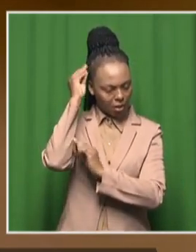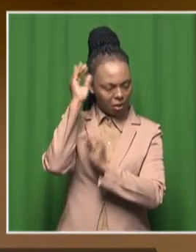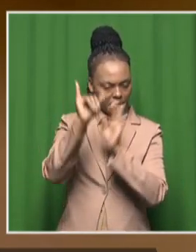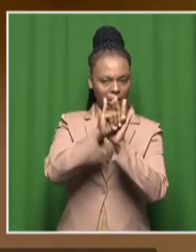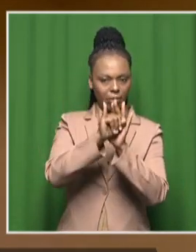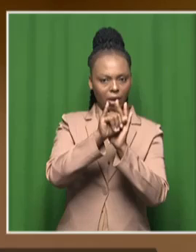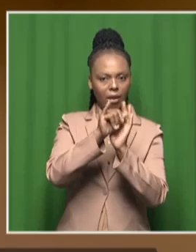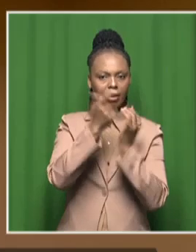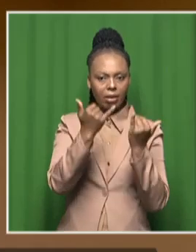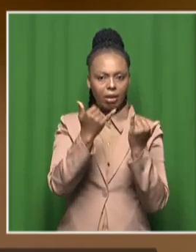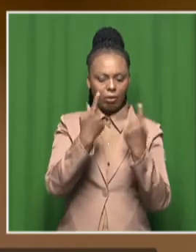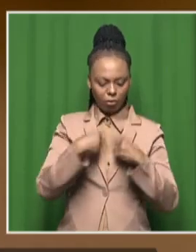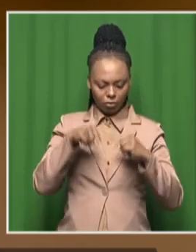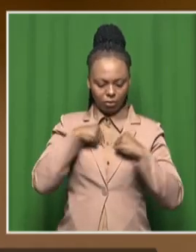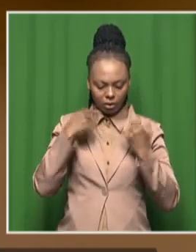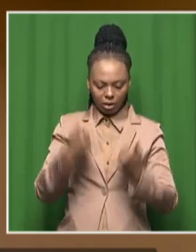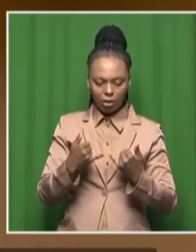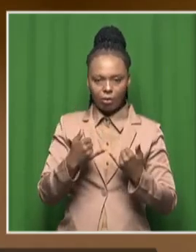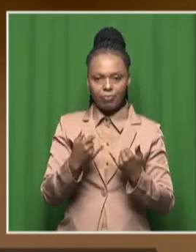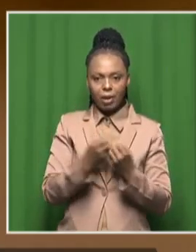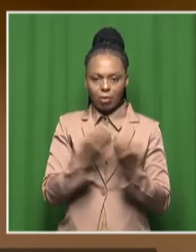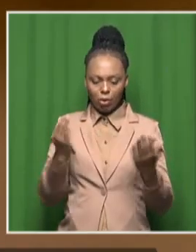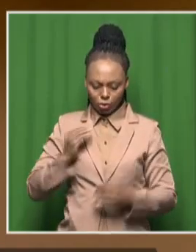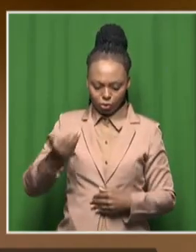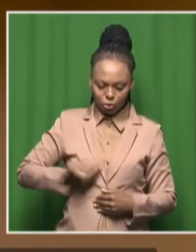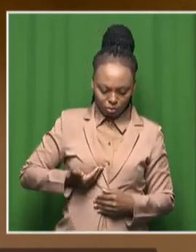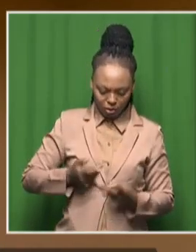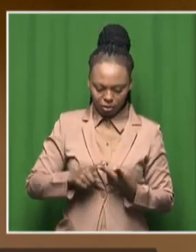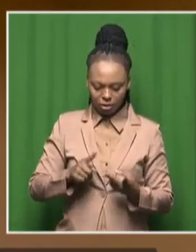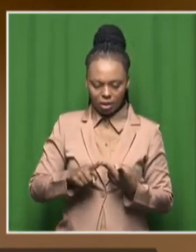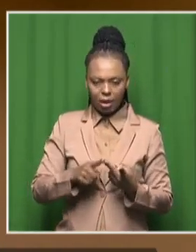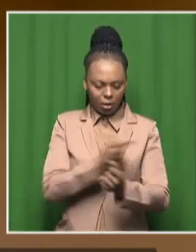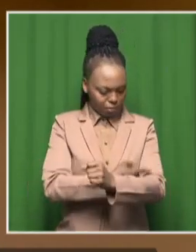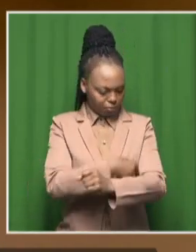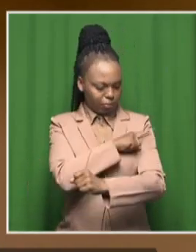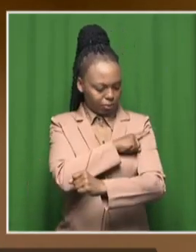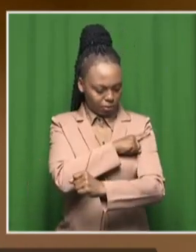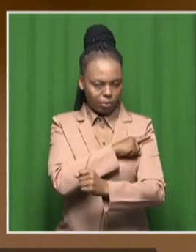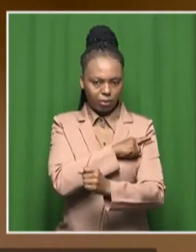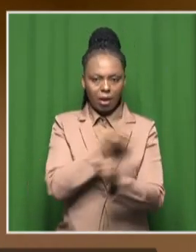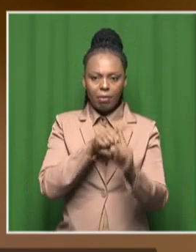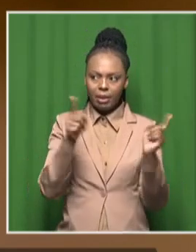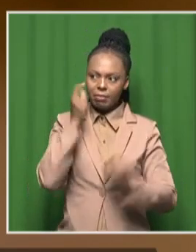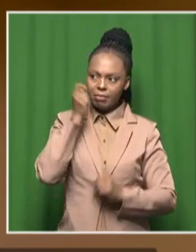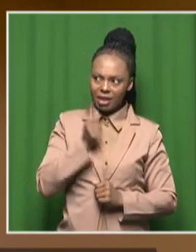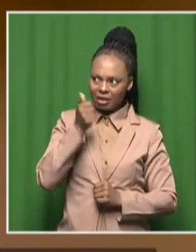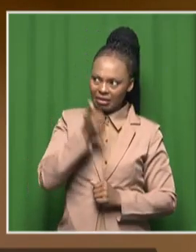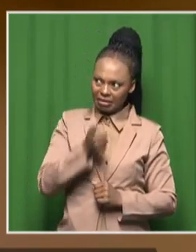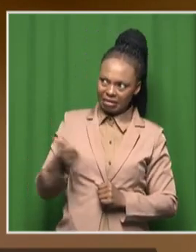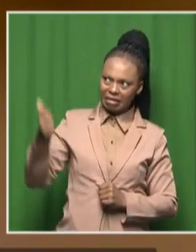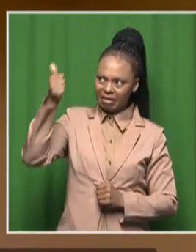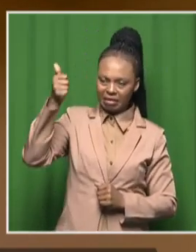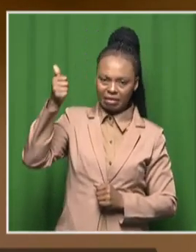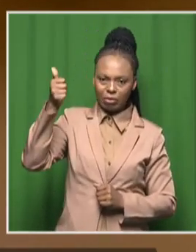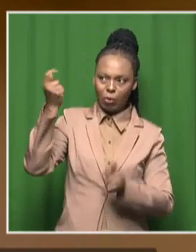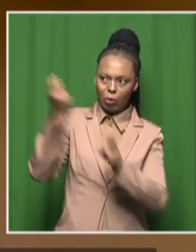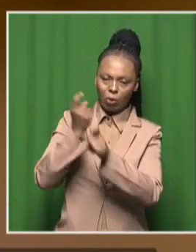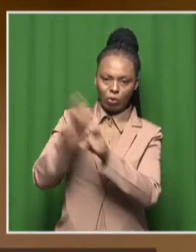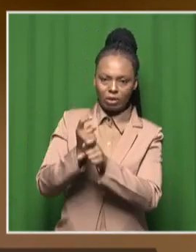femininity and masculinity as human beings in all of each one of us. The women represent the